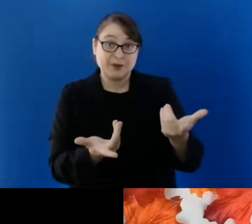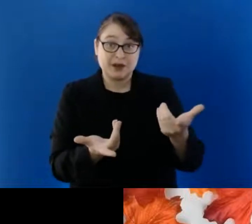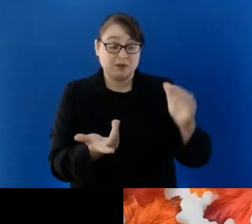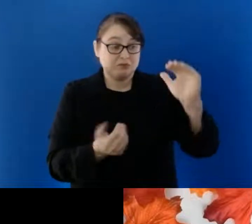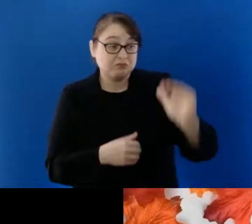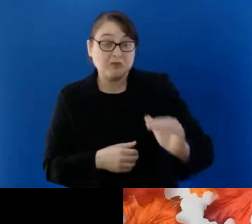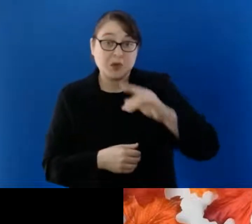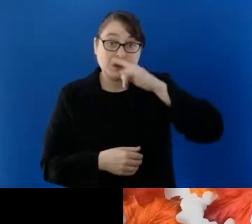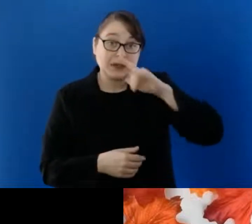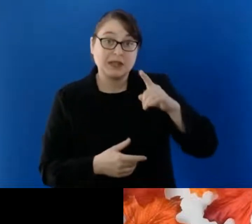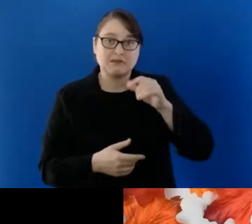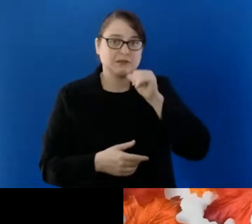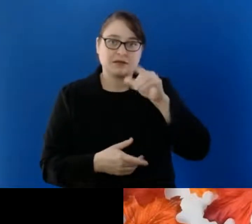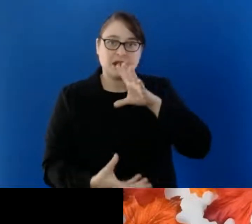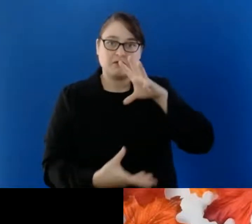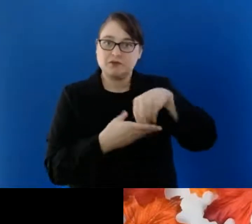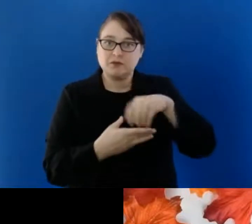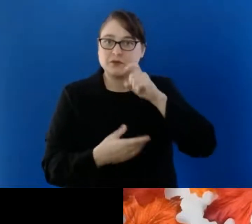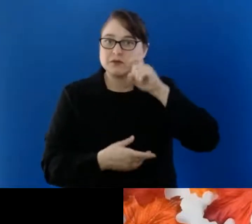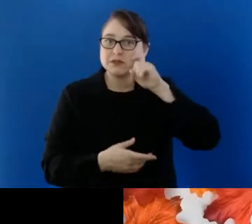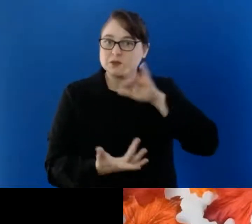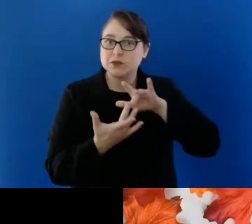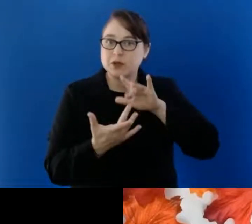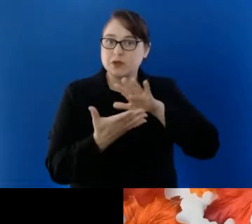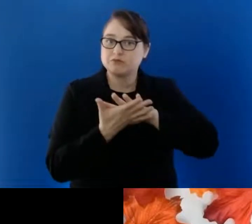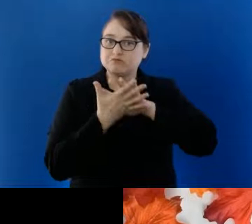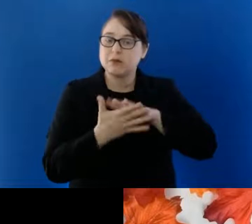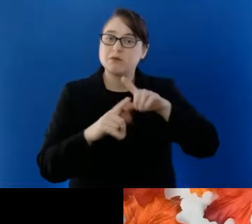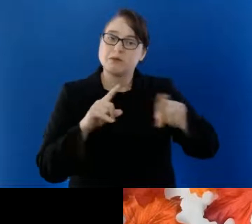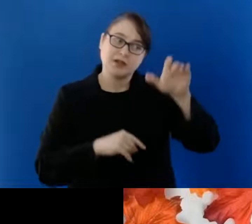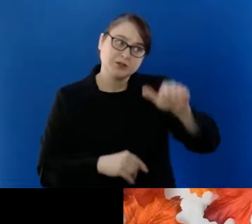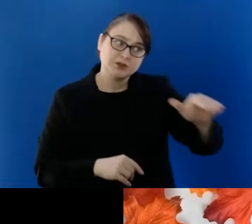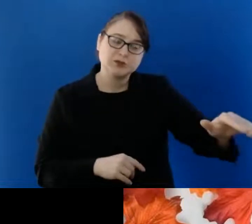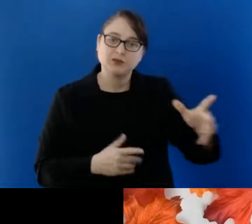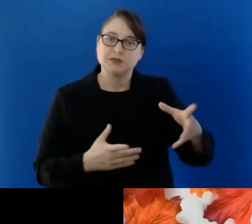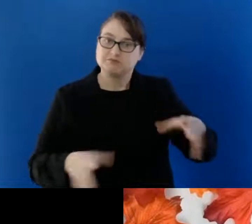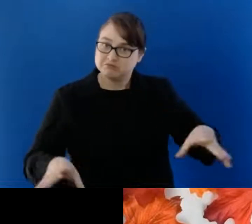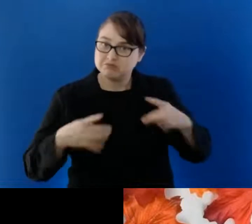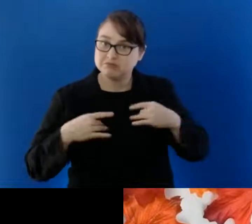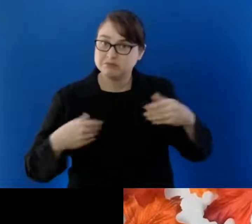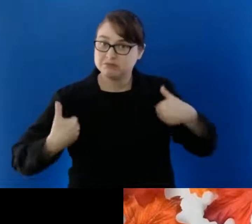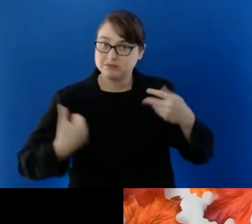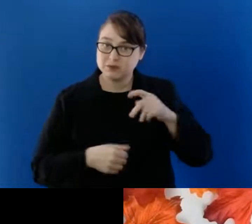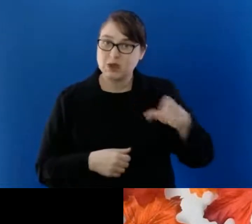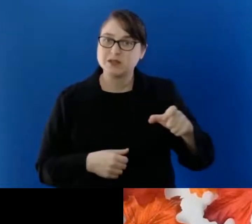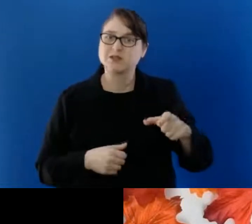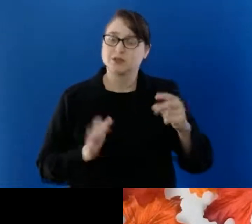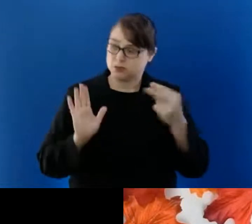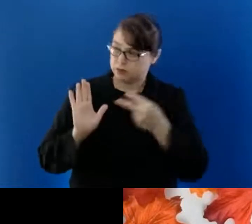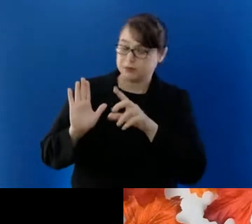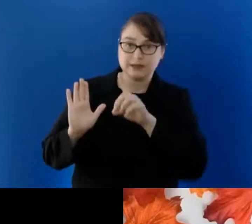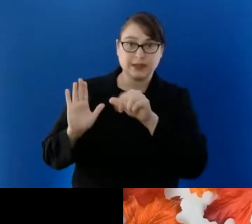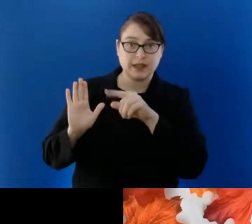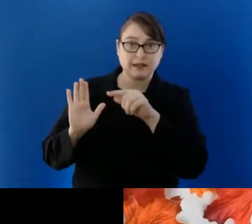sexual contact, but yet little children were getting monkeypox. And so you take them back to some of the data that was out